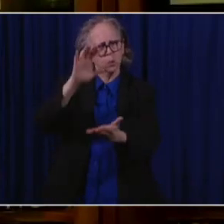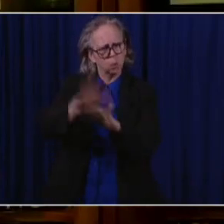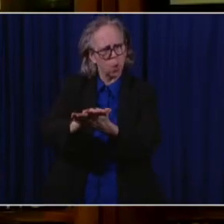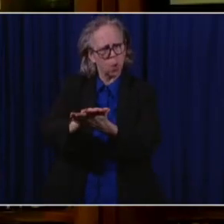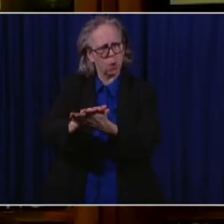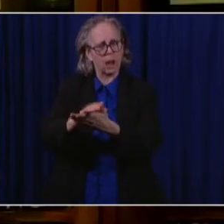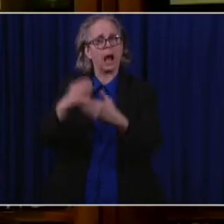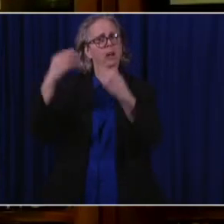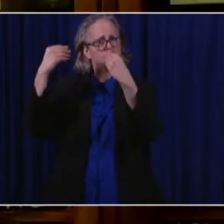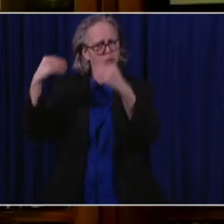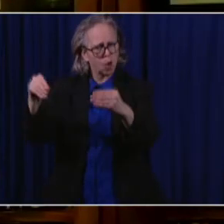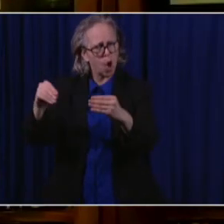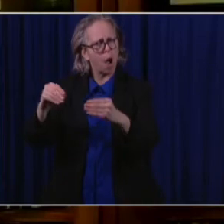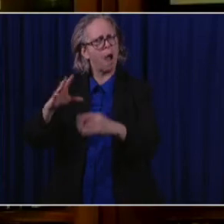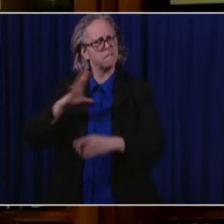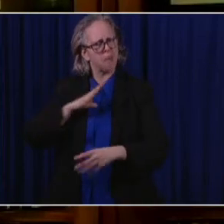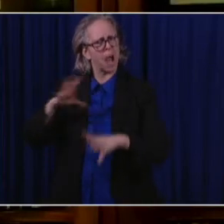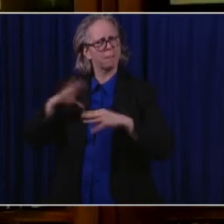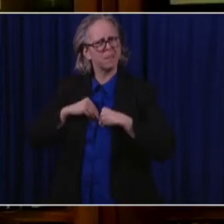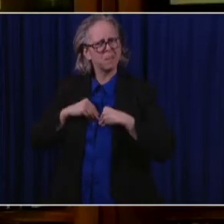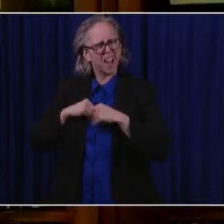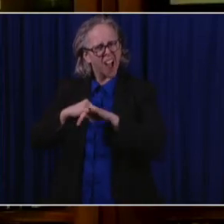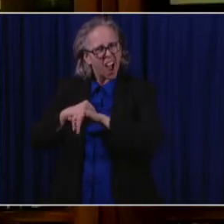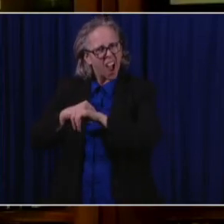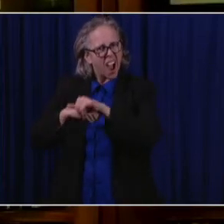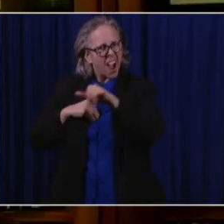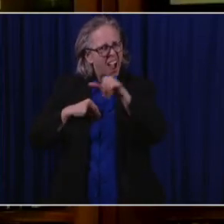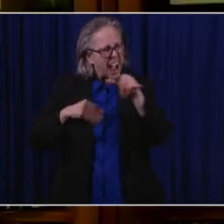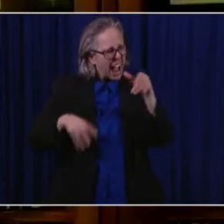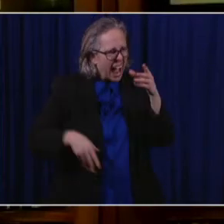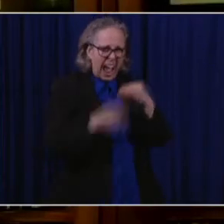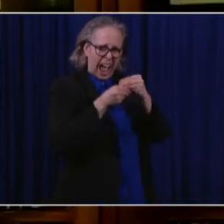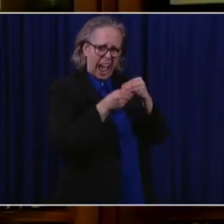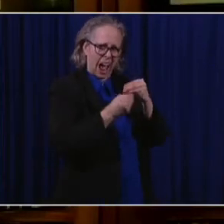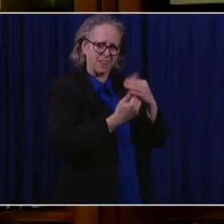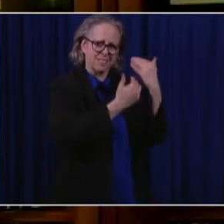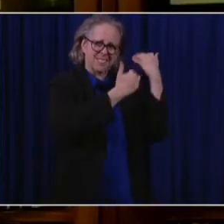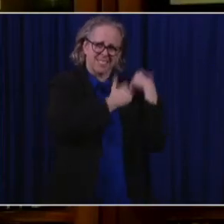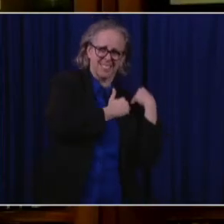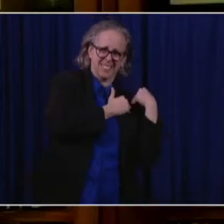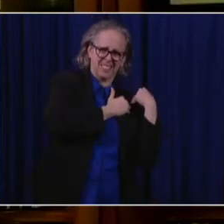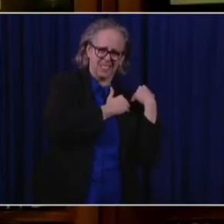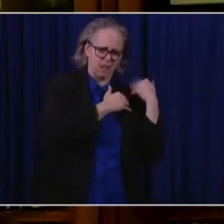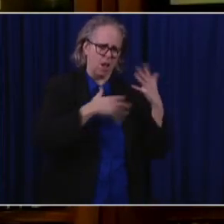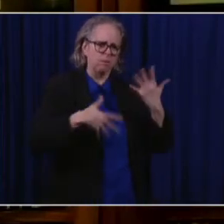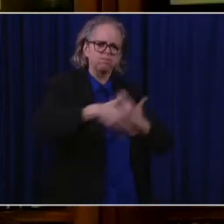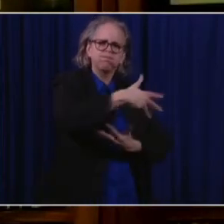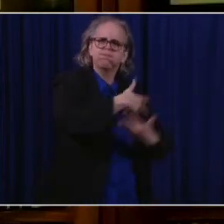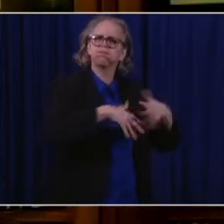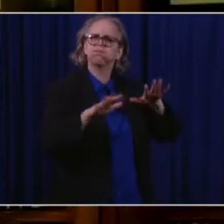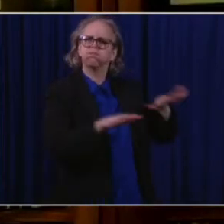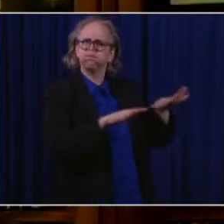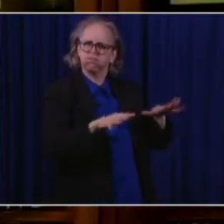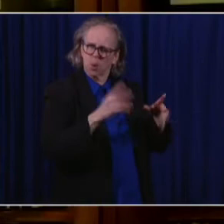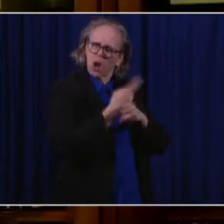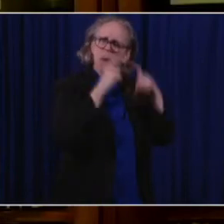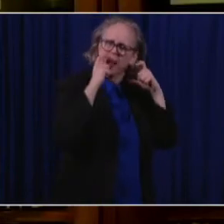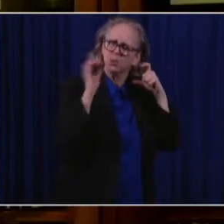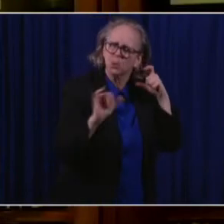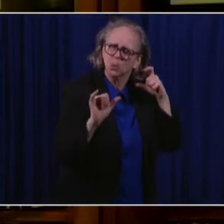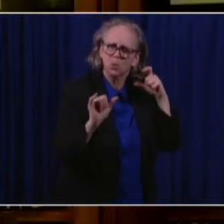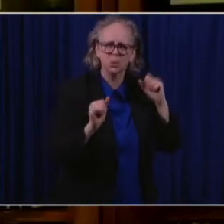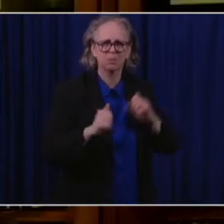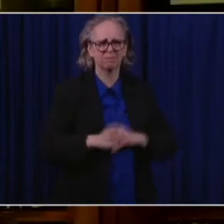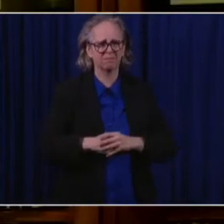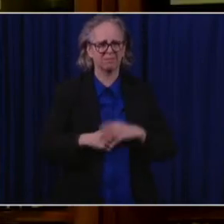subtle sense of, and that's where Thanksgiving comes in, of I know these people. This is my cousin. This is my friend from out of town who's